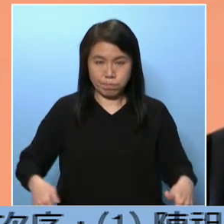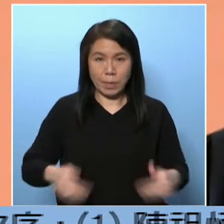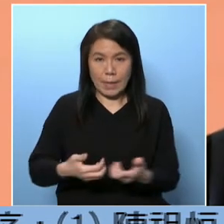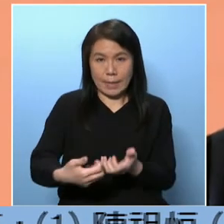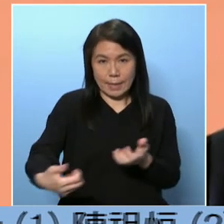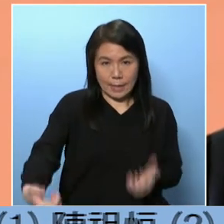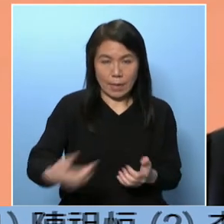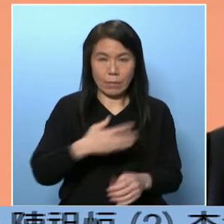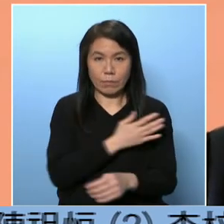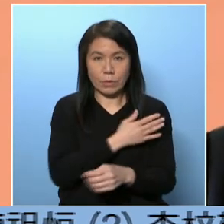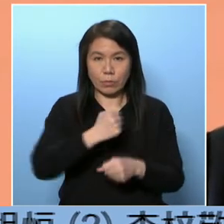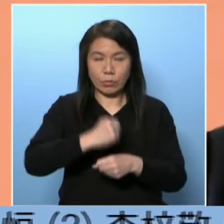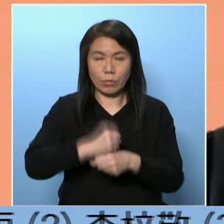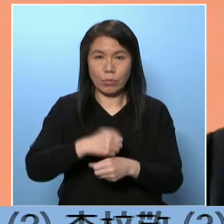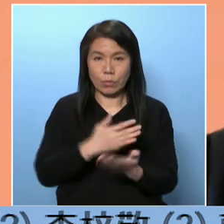entire